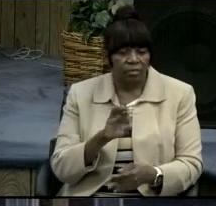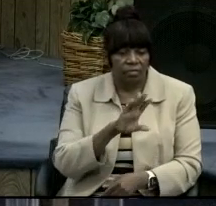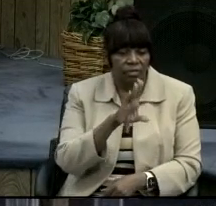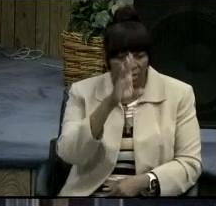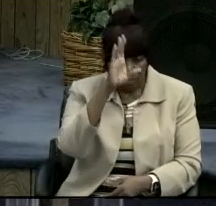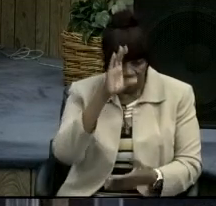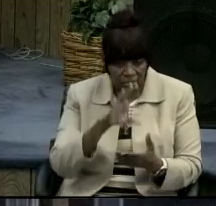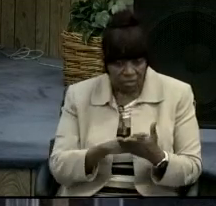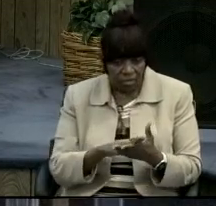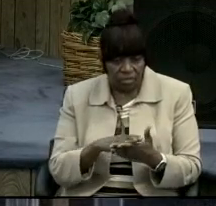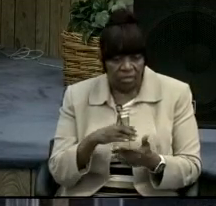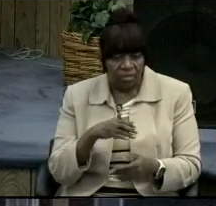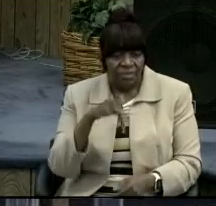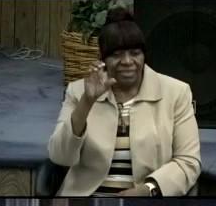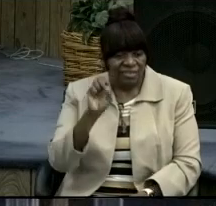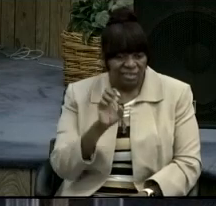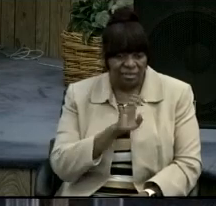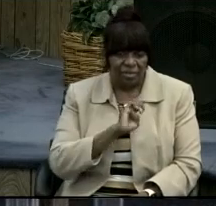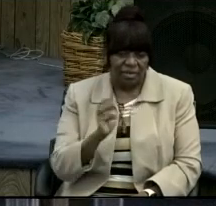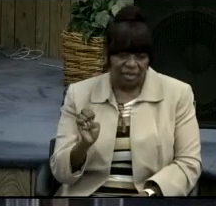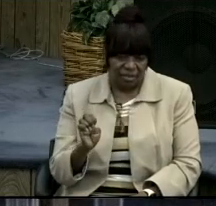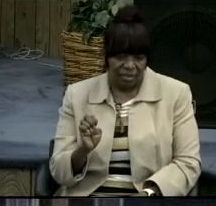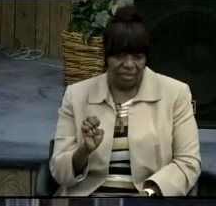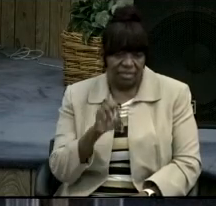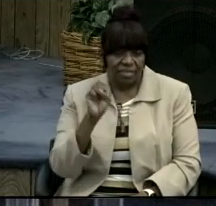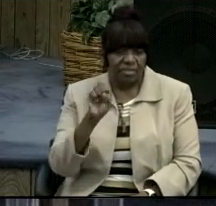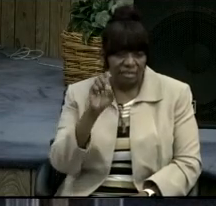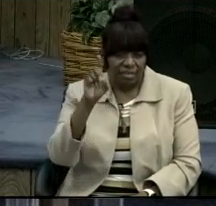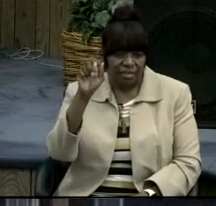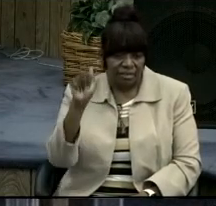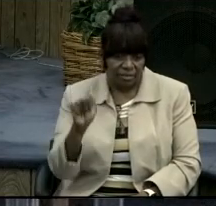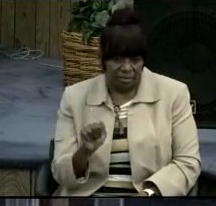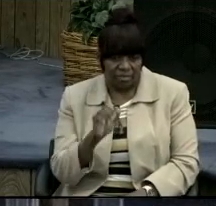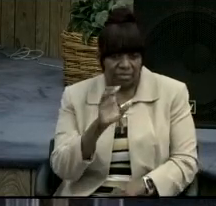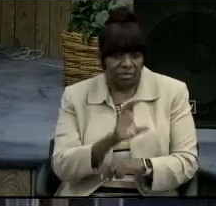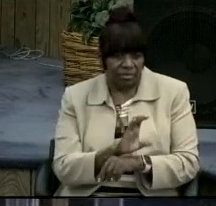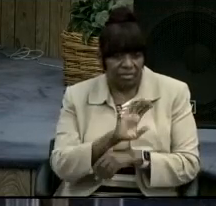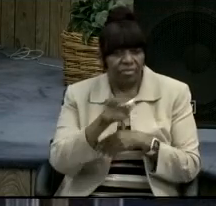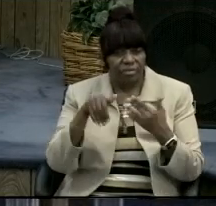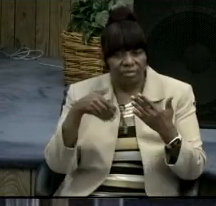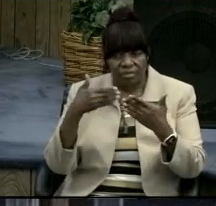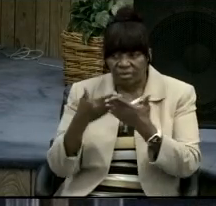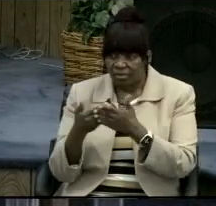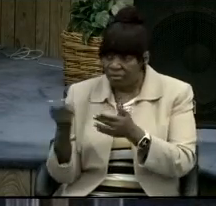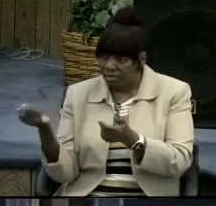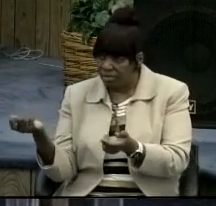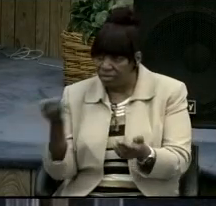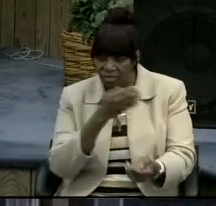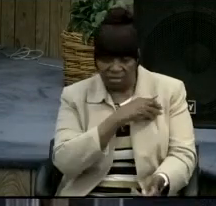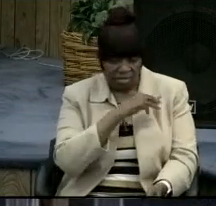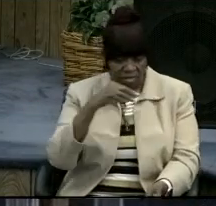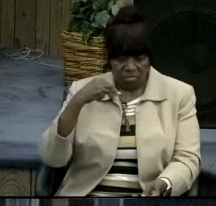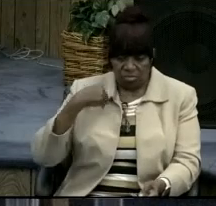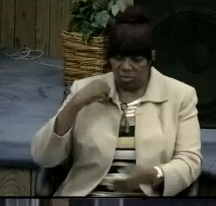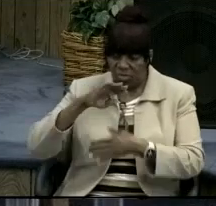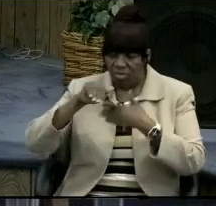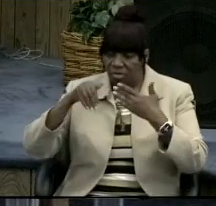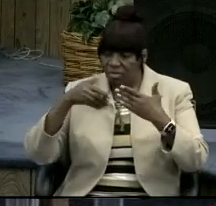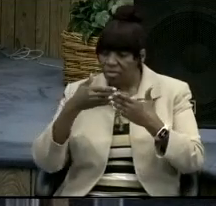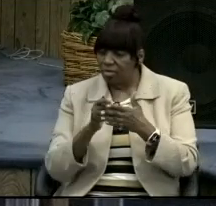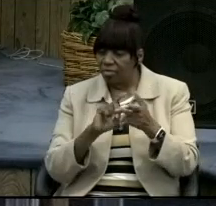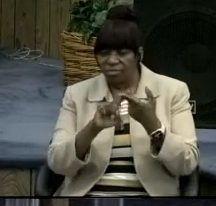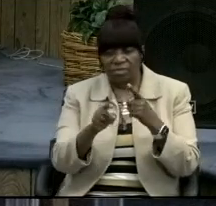Southeast Seventh-day Adventist Church to Pastor Stan Hood, Sister Elisa Hood, church board, members, and friends, on behalf of the